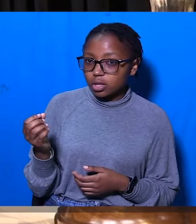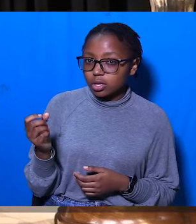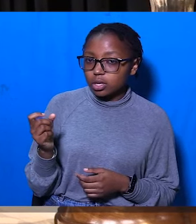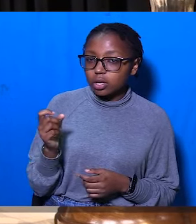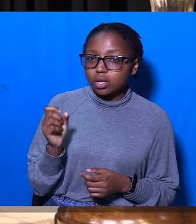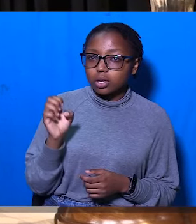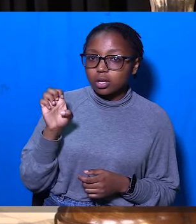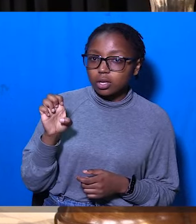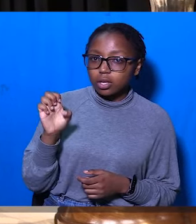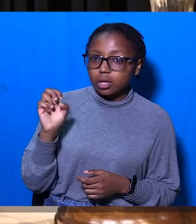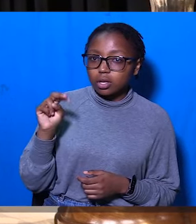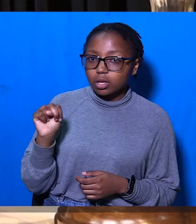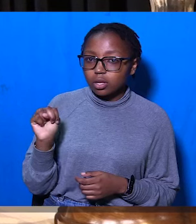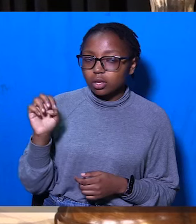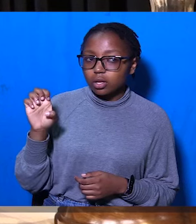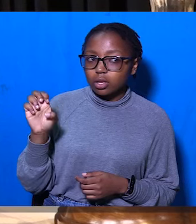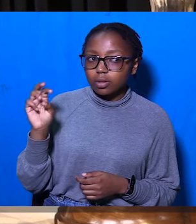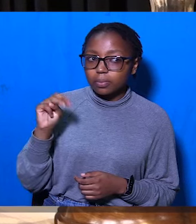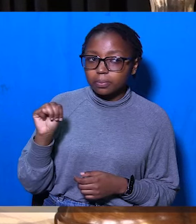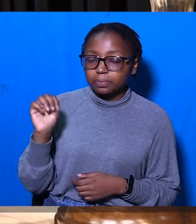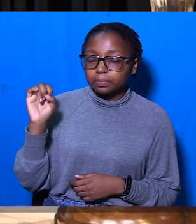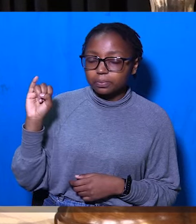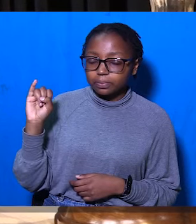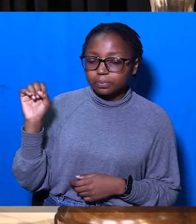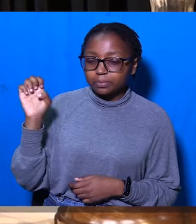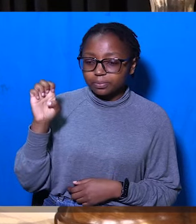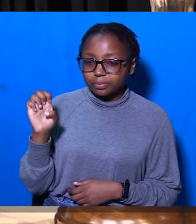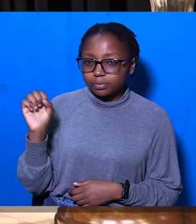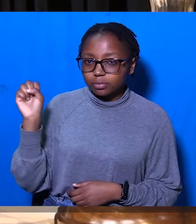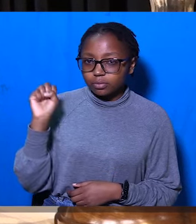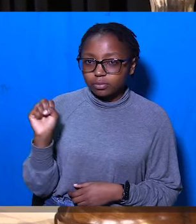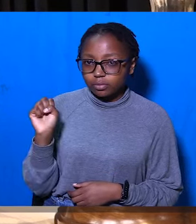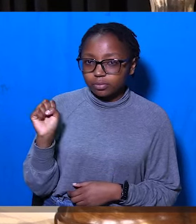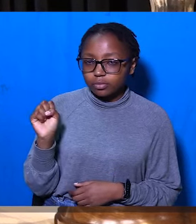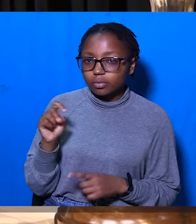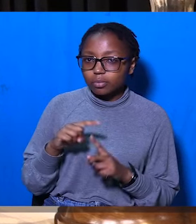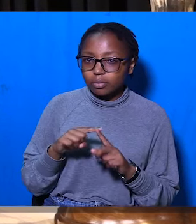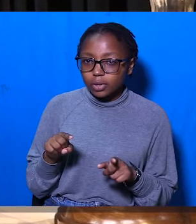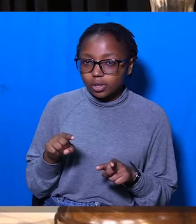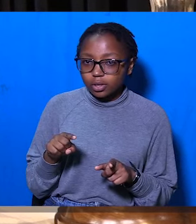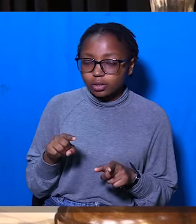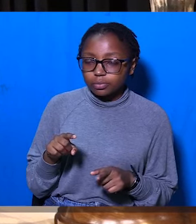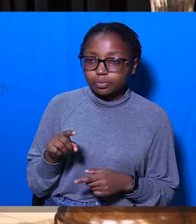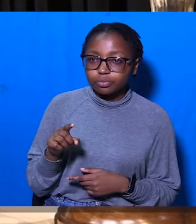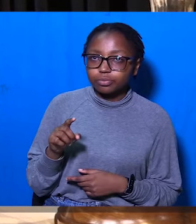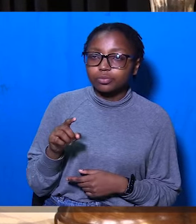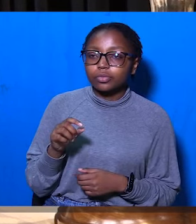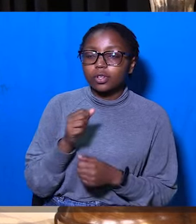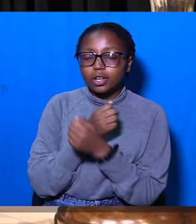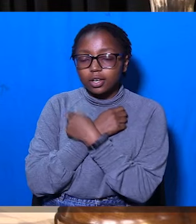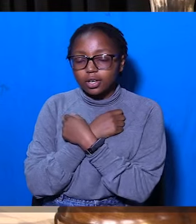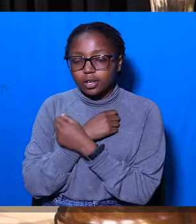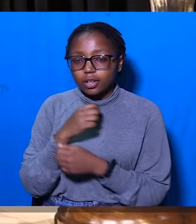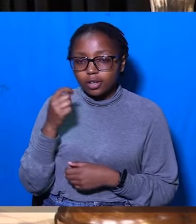the election, they are beloved for the sake of the fathers. For the gifts and